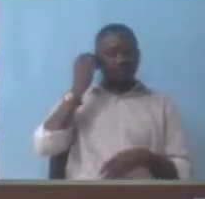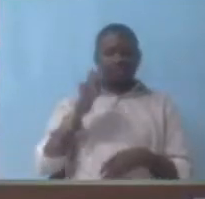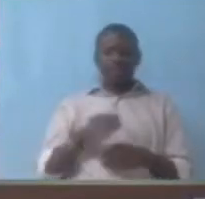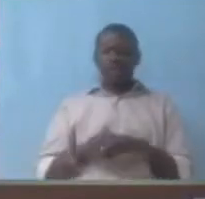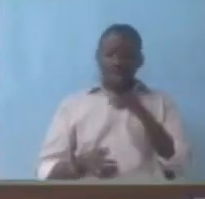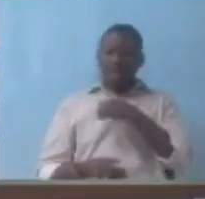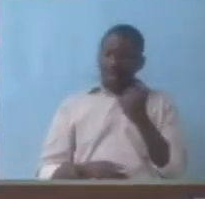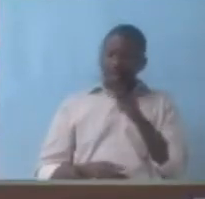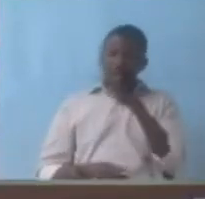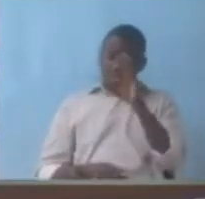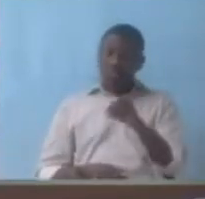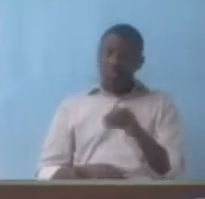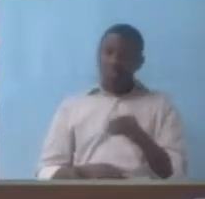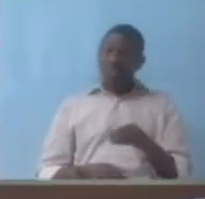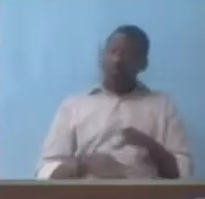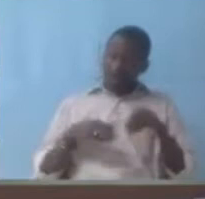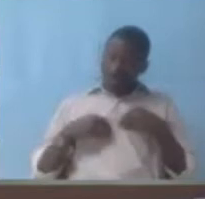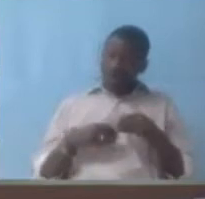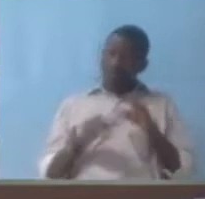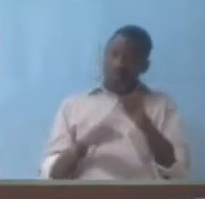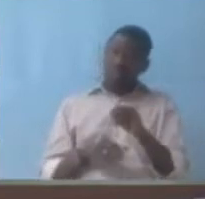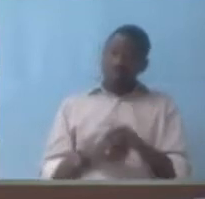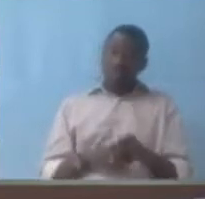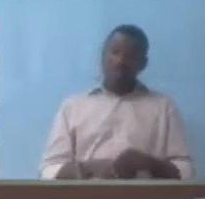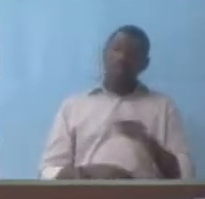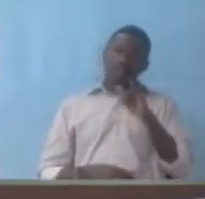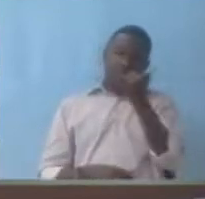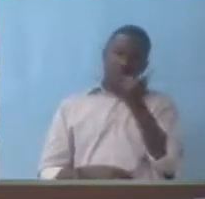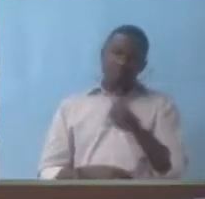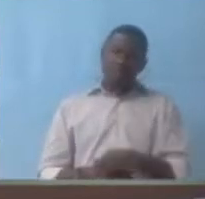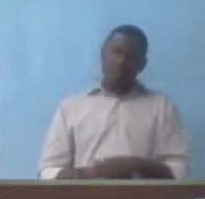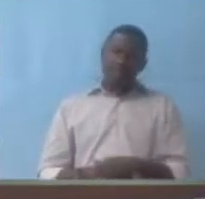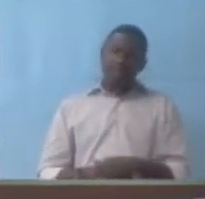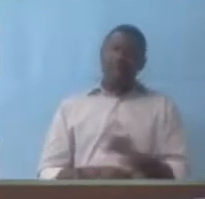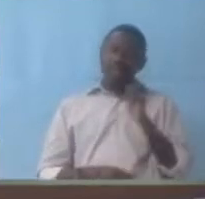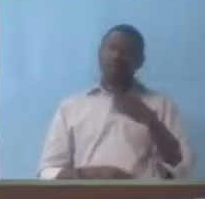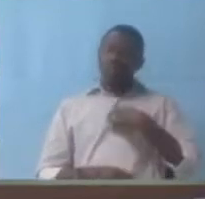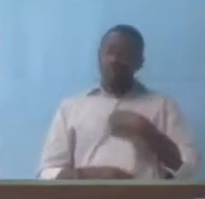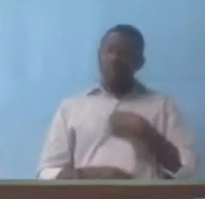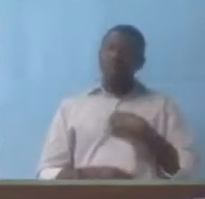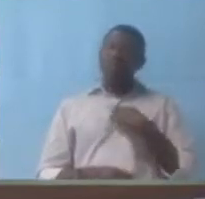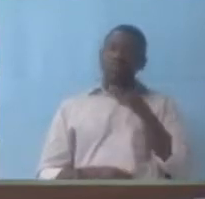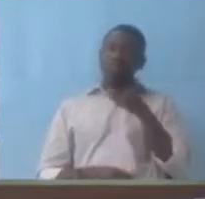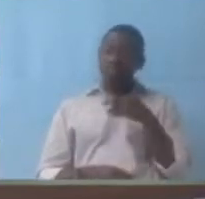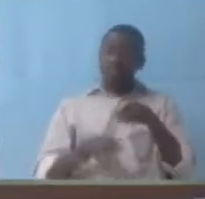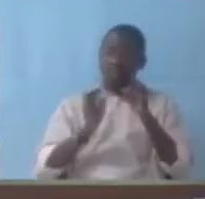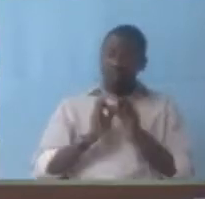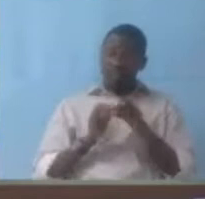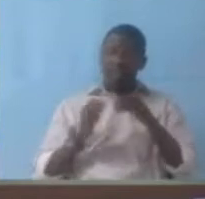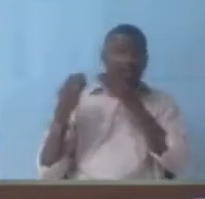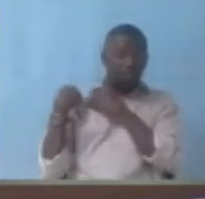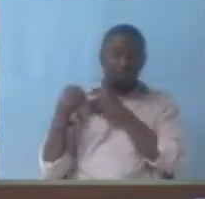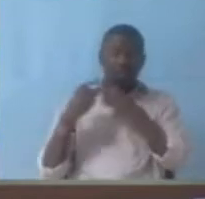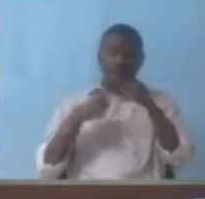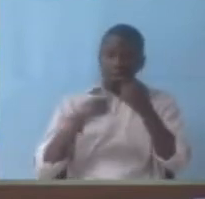And you did it. Yes. Ha. And that is what I want you to take responsibility for. So, sir, in left a puriye